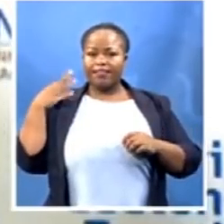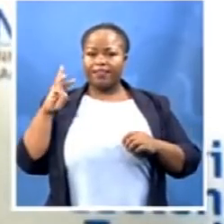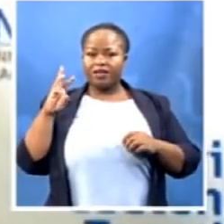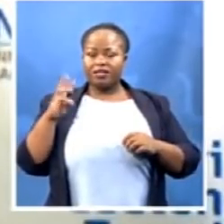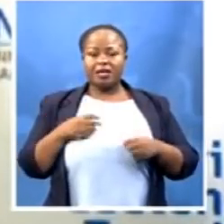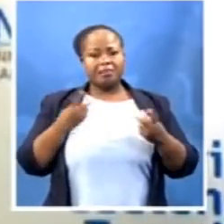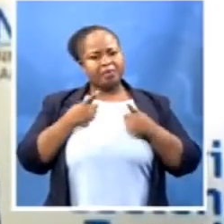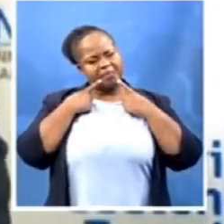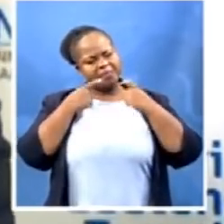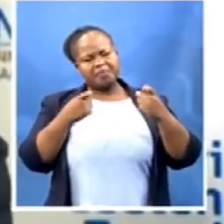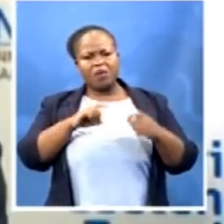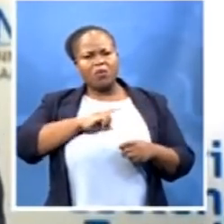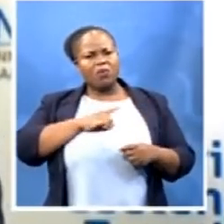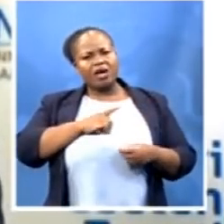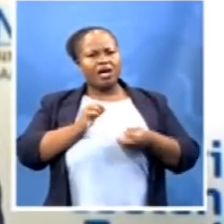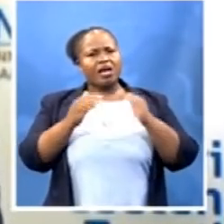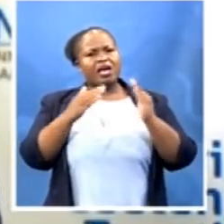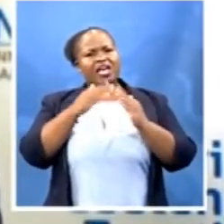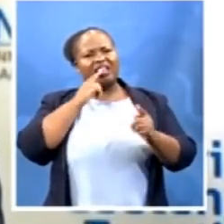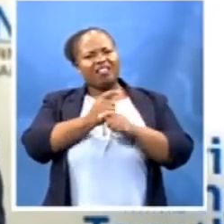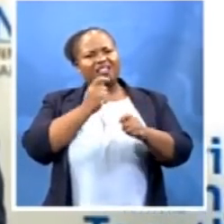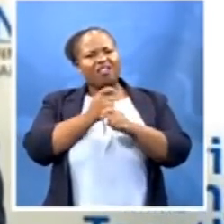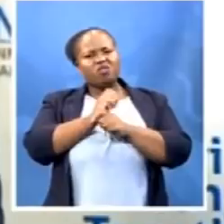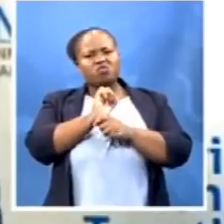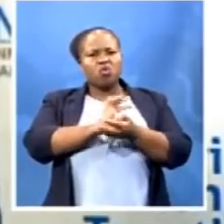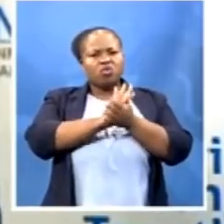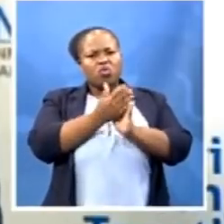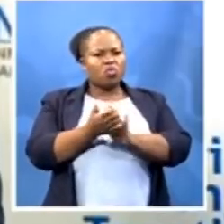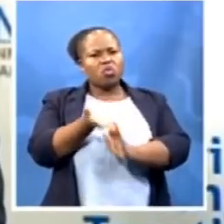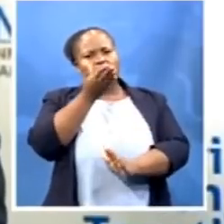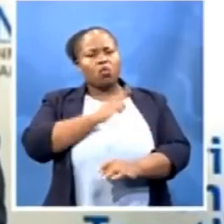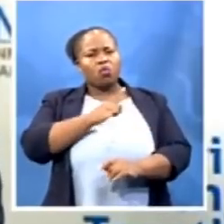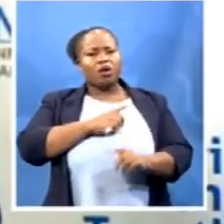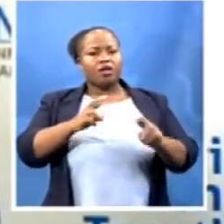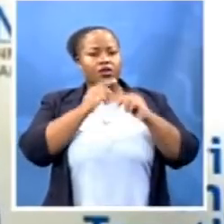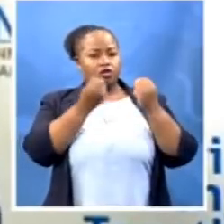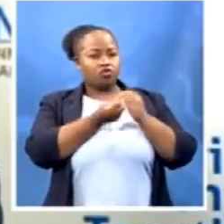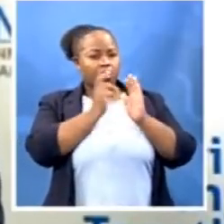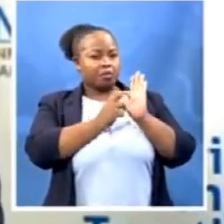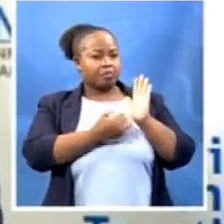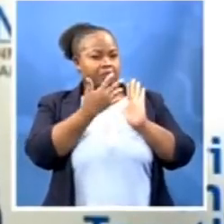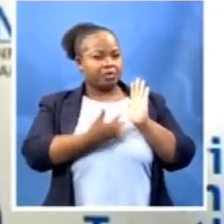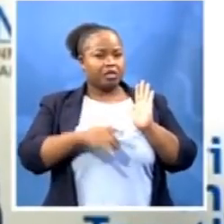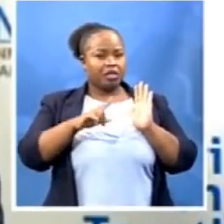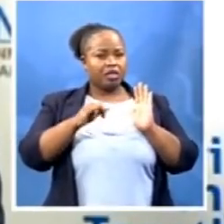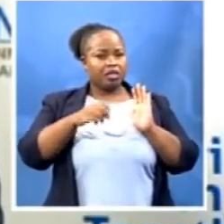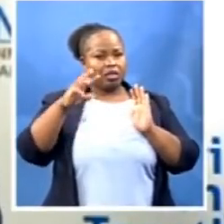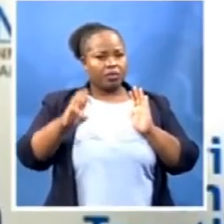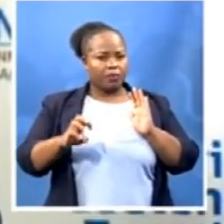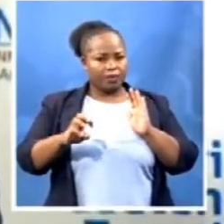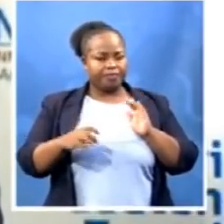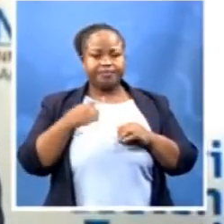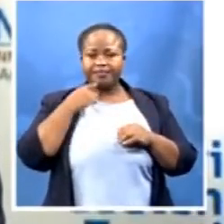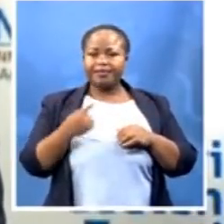in lieu of the national regulations as pronounced by Minister Lindiwe Sisulu that, and I quote, no evictions